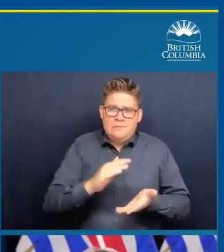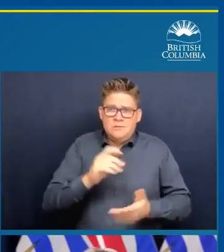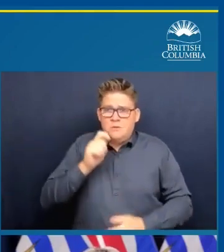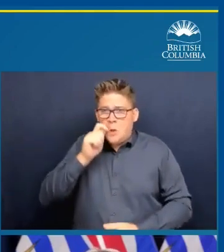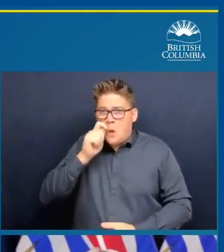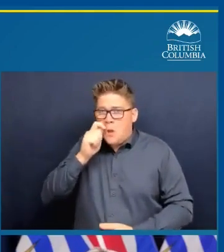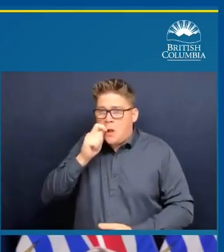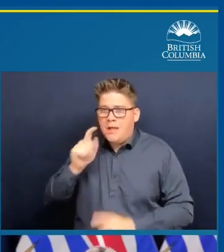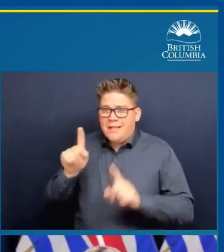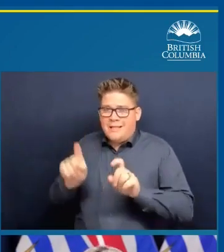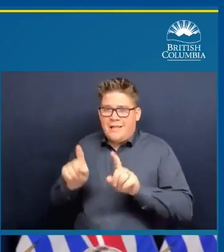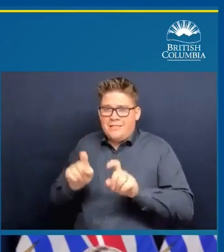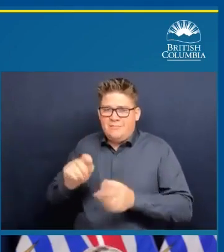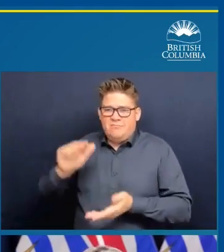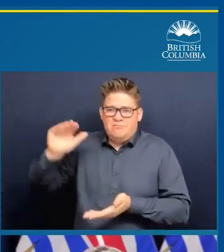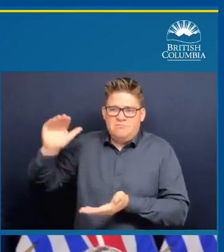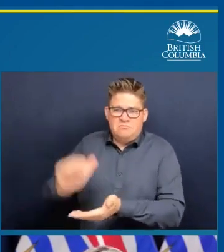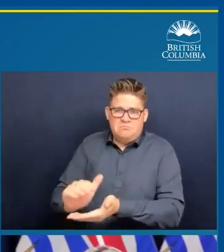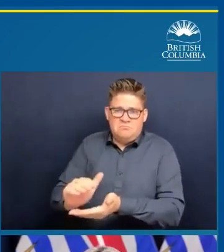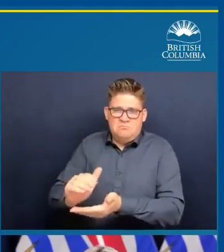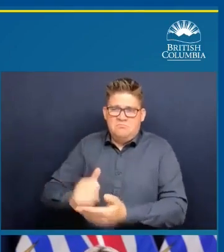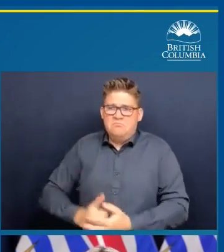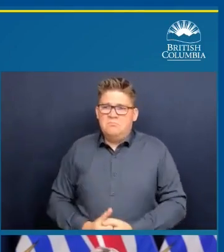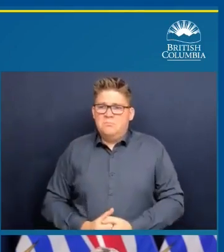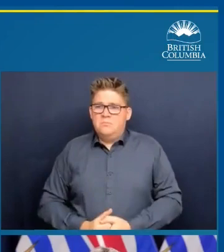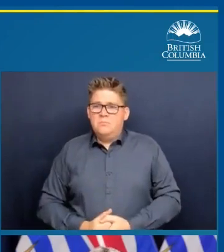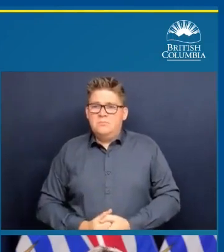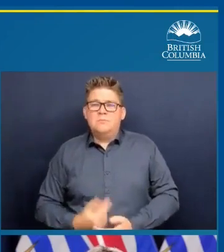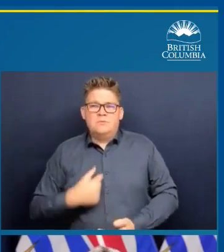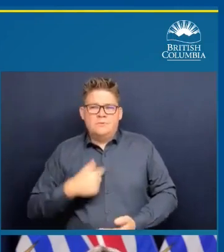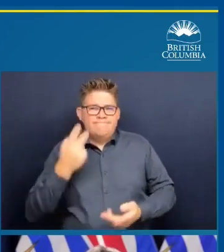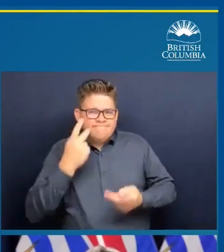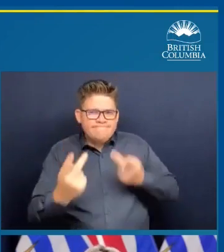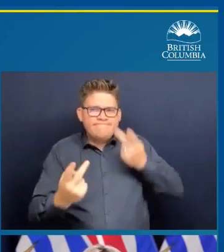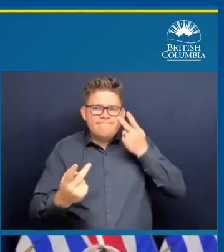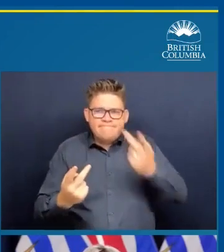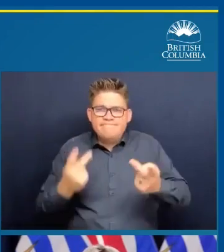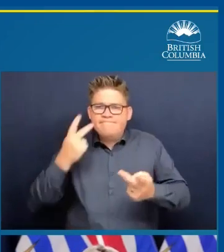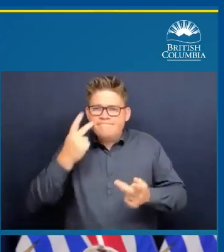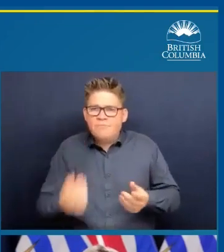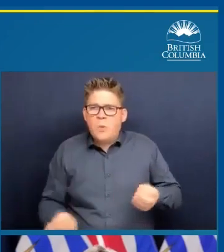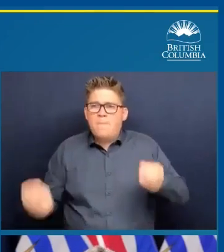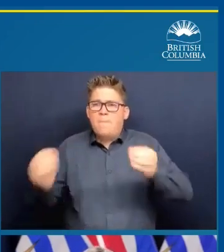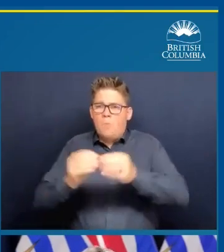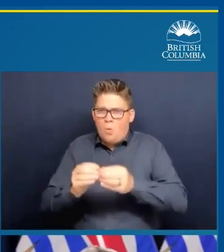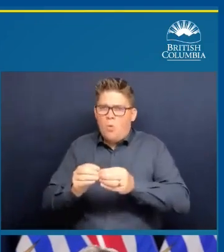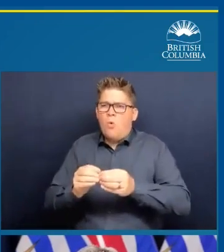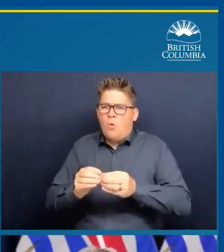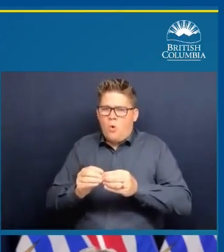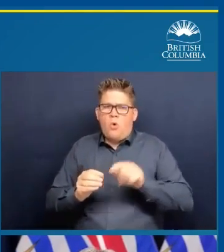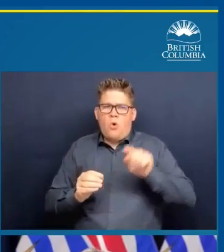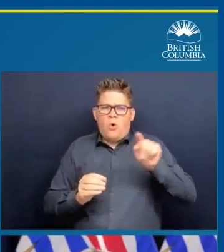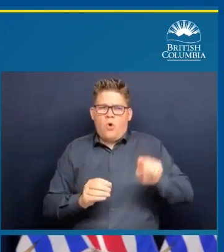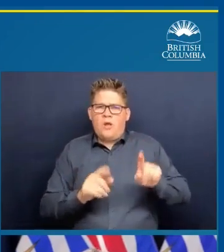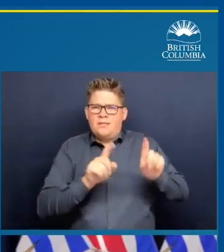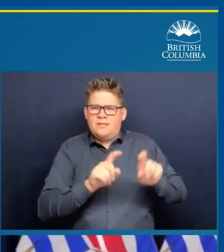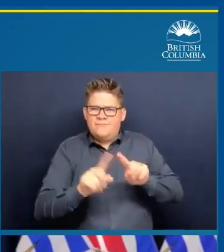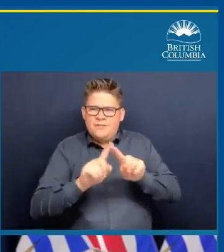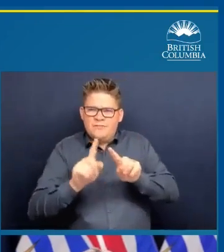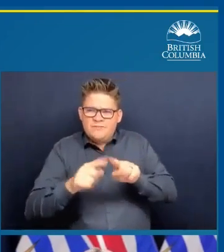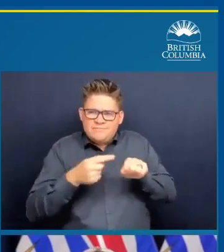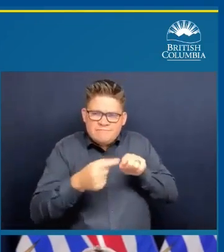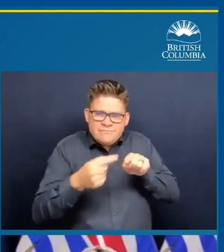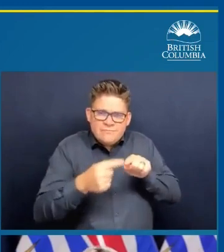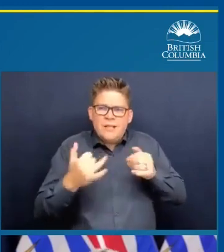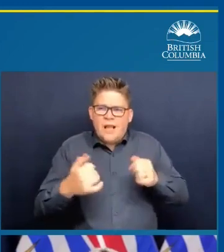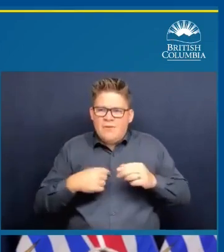whole bunch of others that we need to look at. But we have been sequencing those others, and this is what makes up that gray